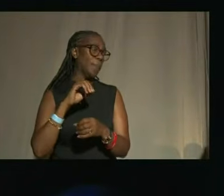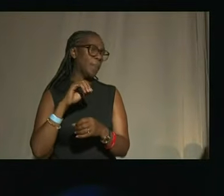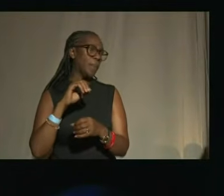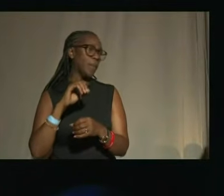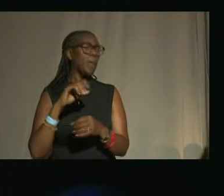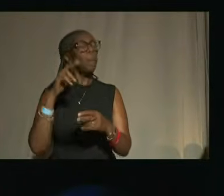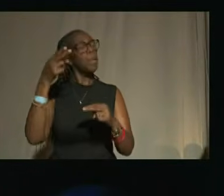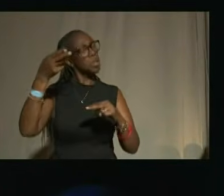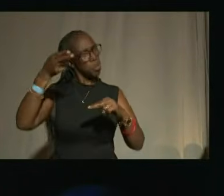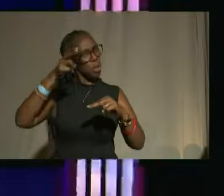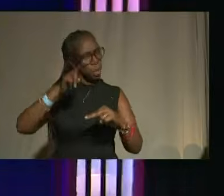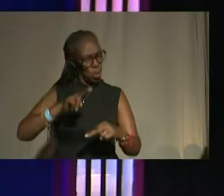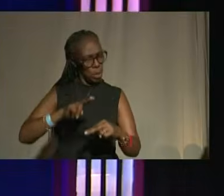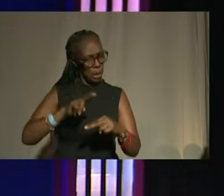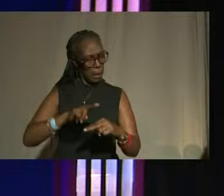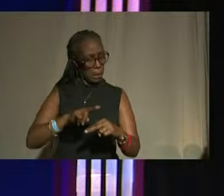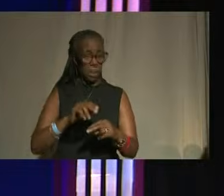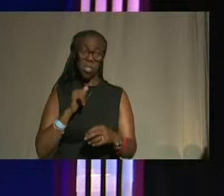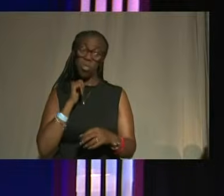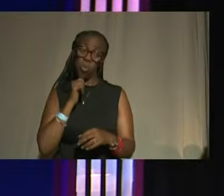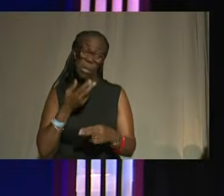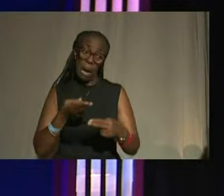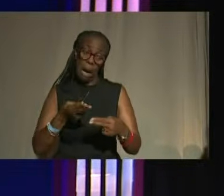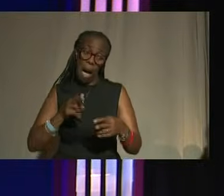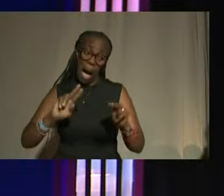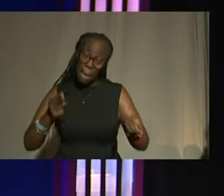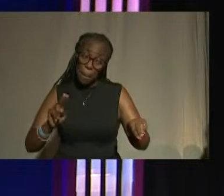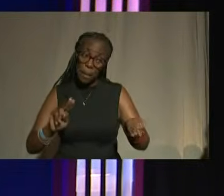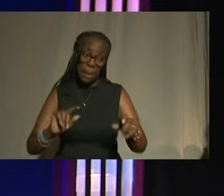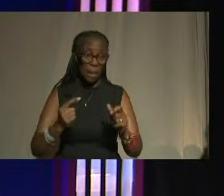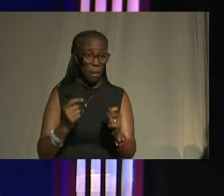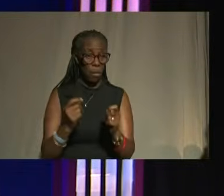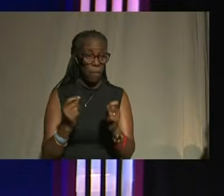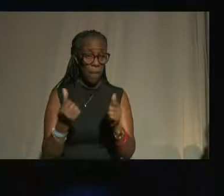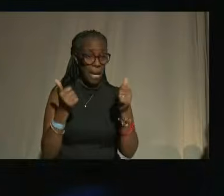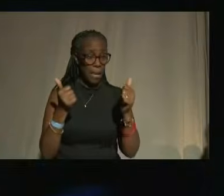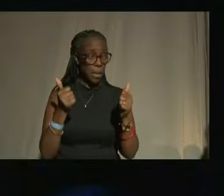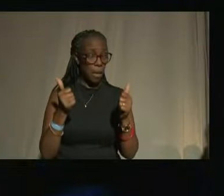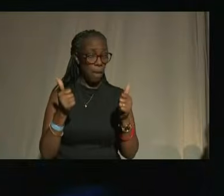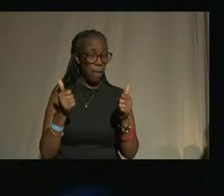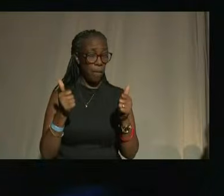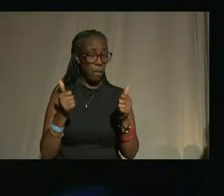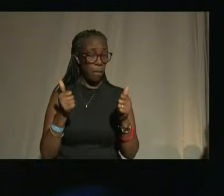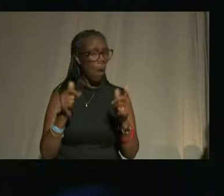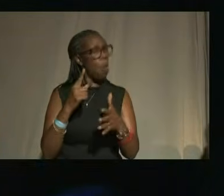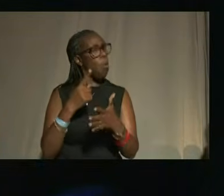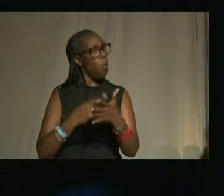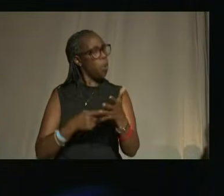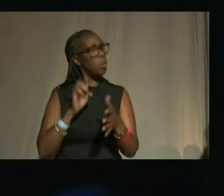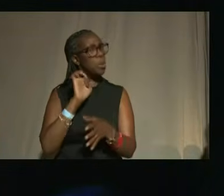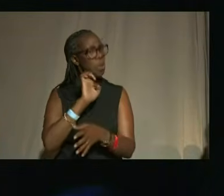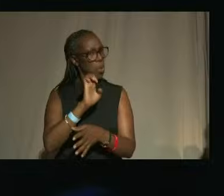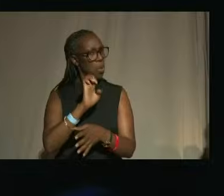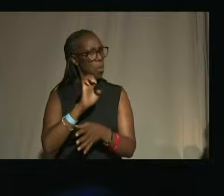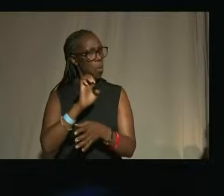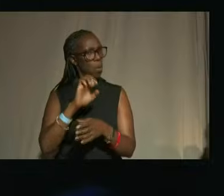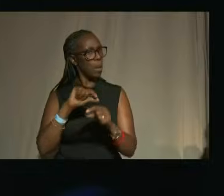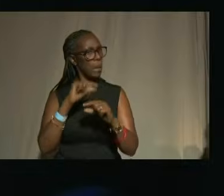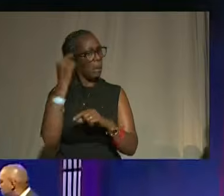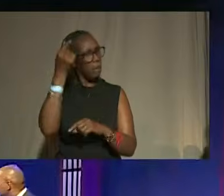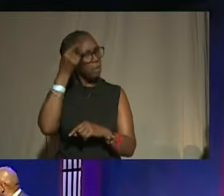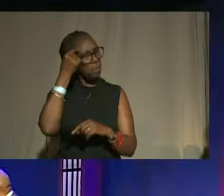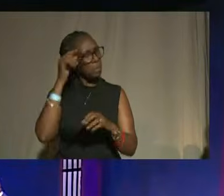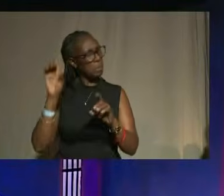reduce lending rates, but it's not happening fast enough. What will your administration do to further pressure banks to cut their lending